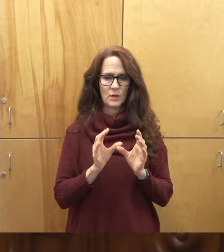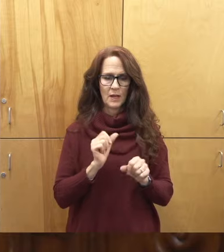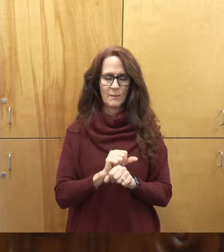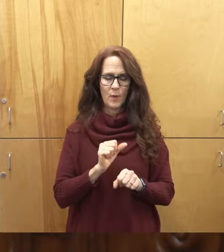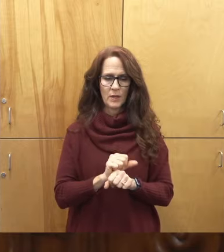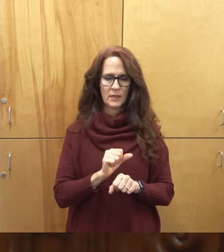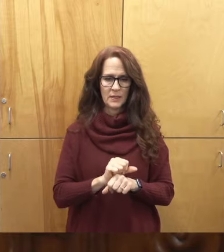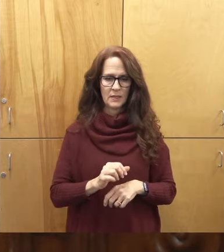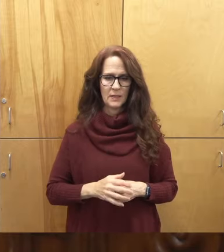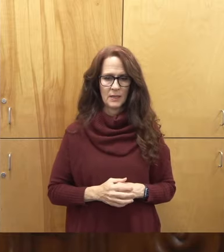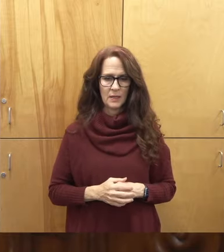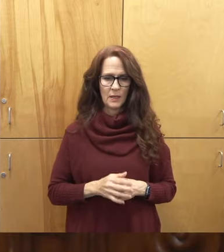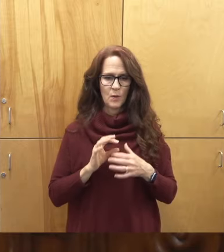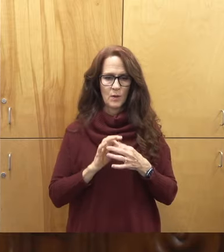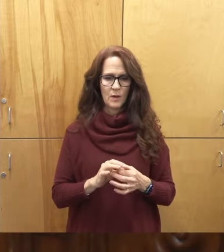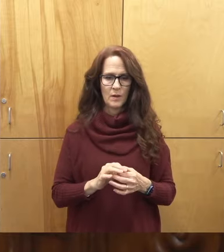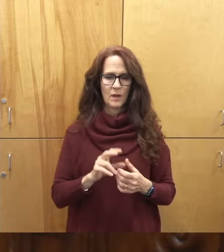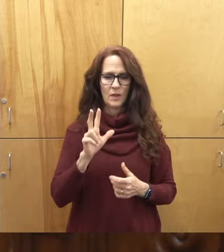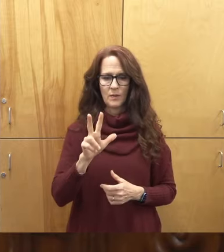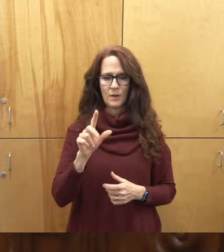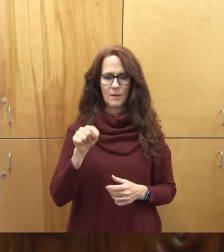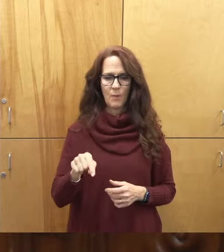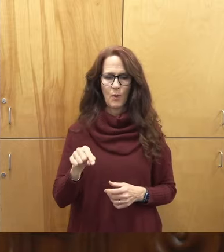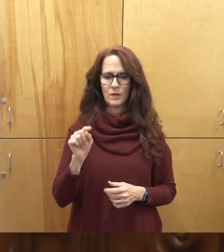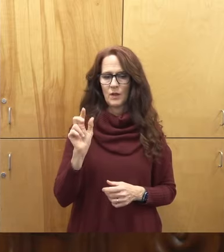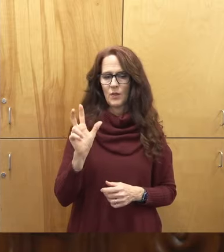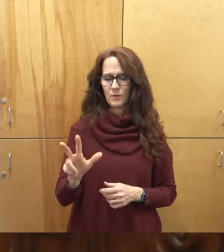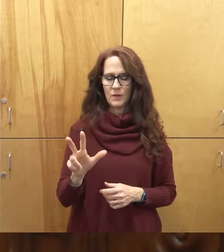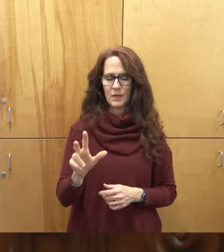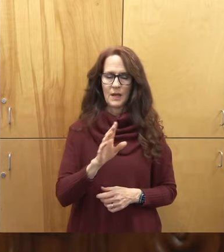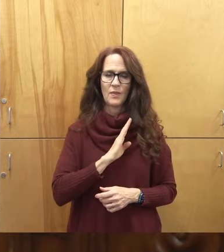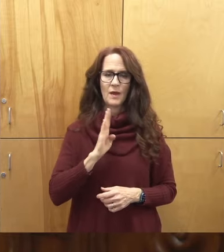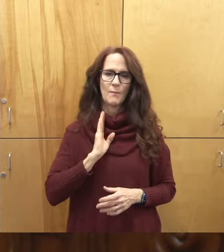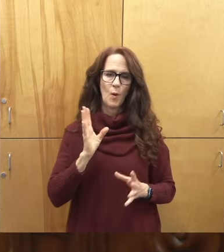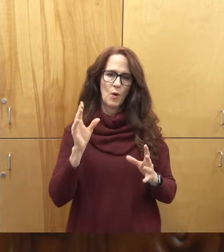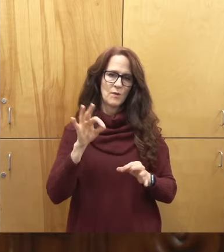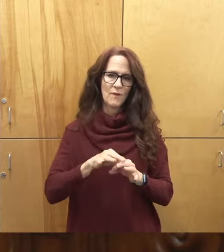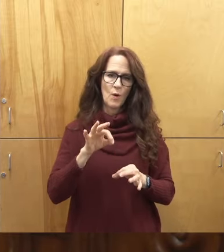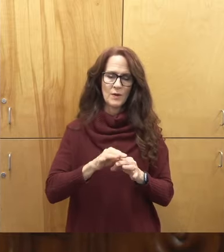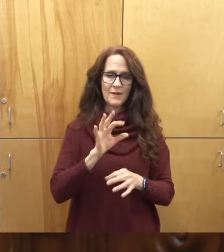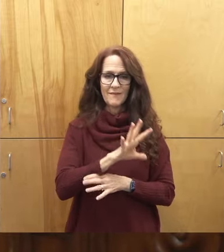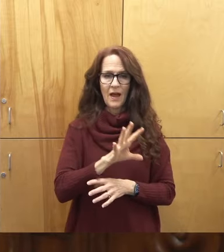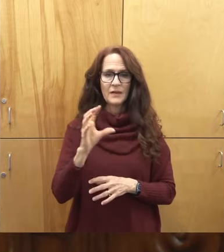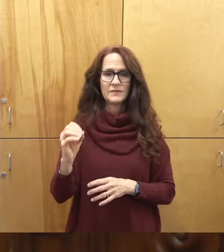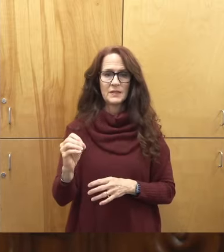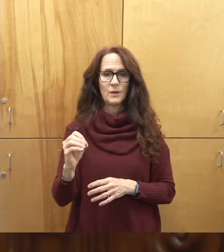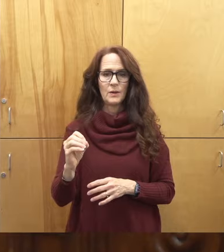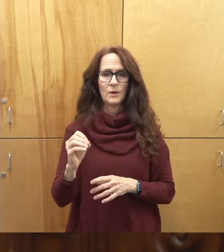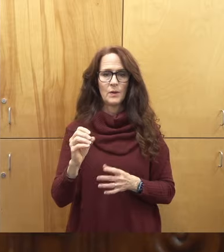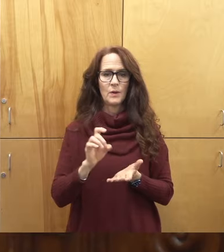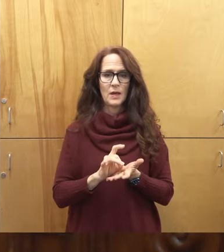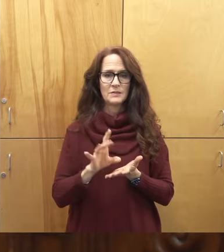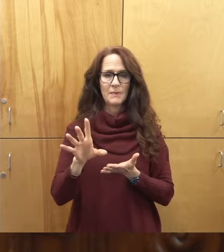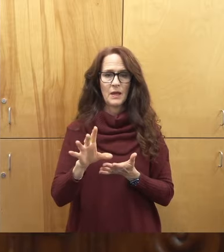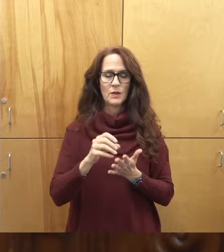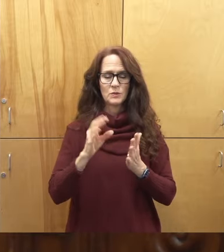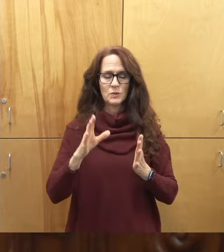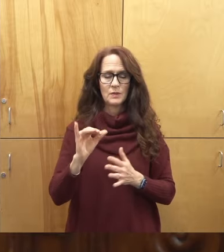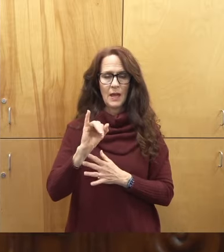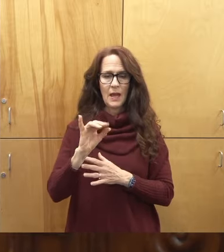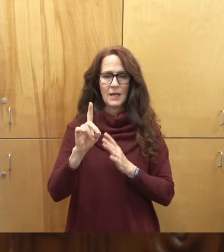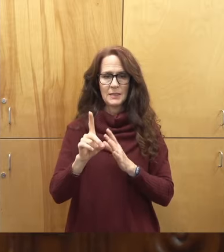employee. Regarding item 3.3, the board voted 5-0 to expel student ID